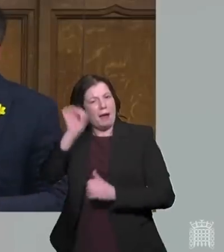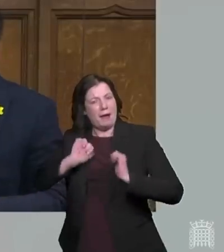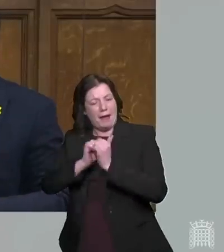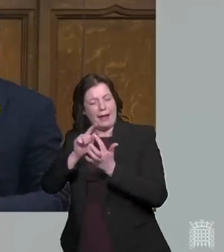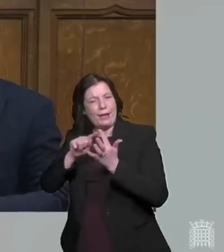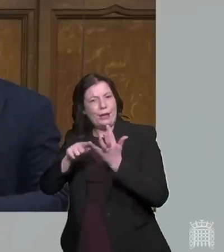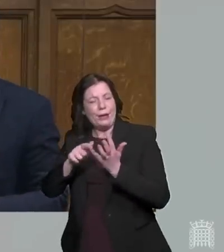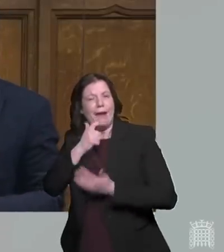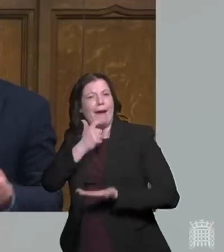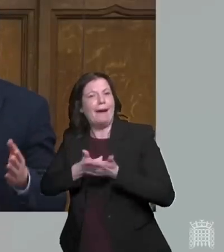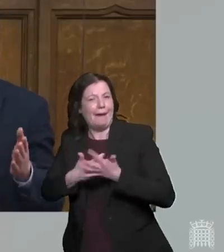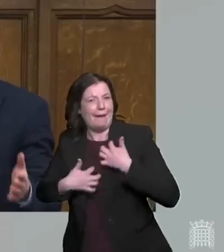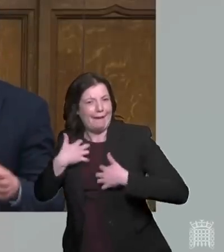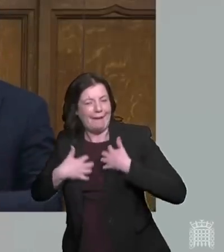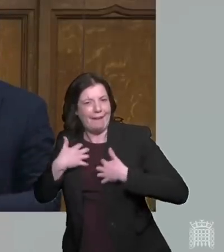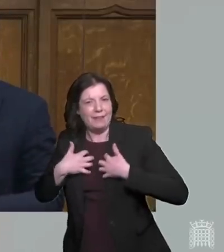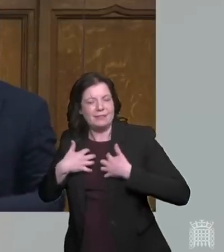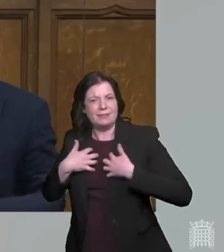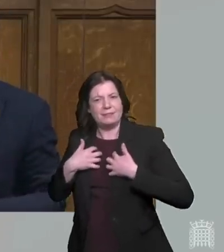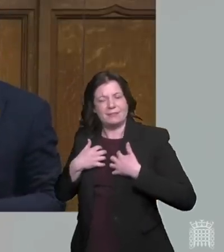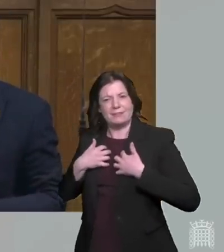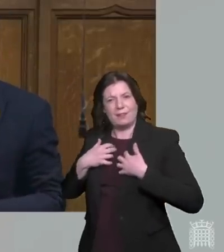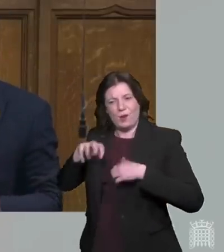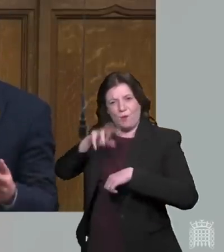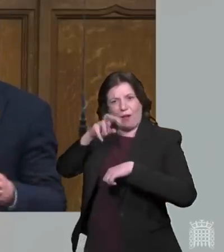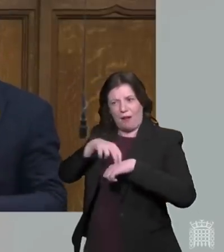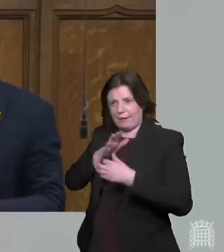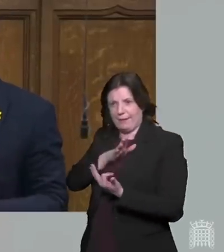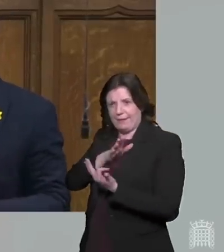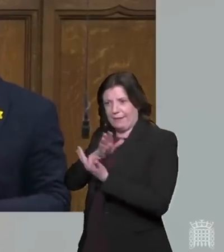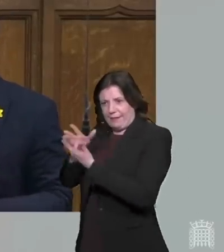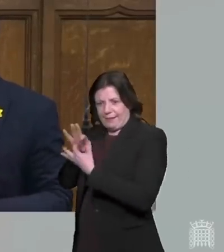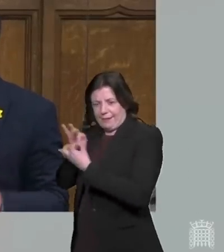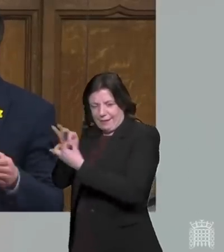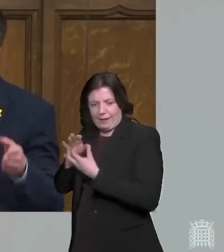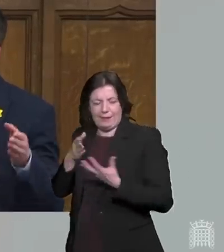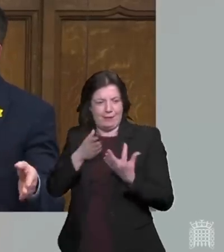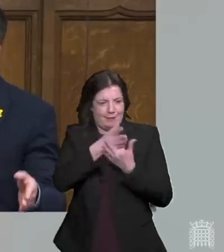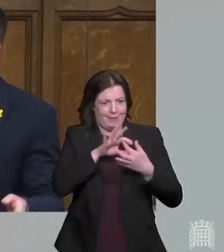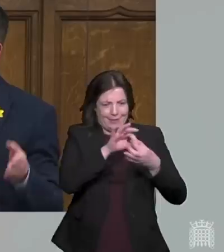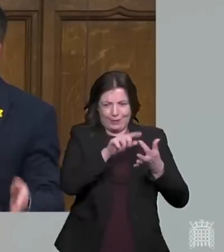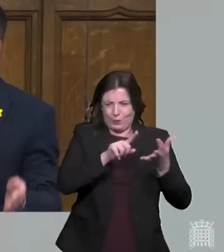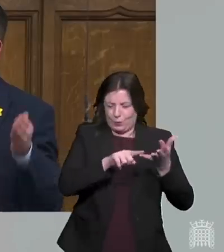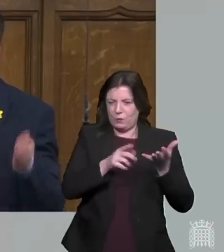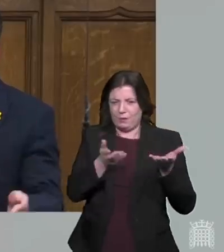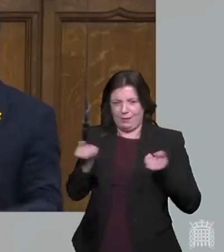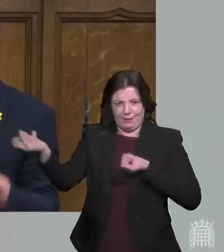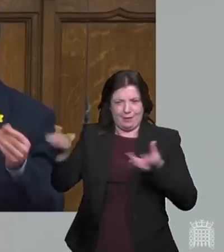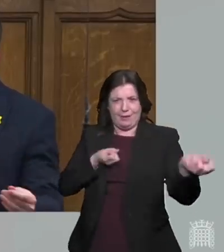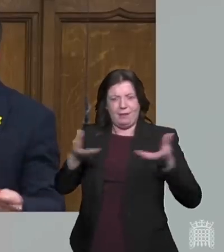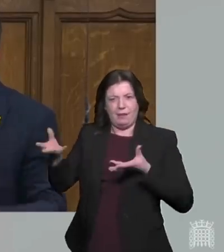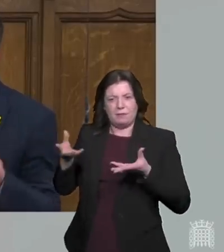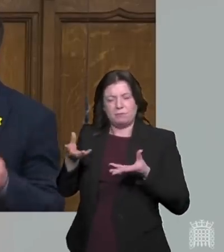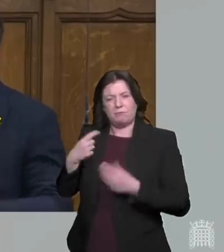Given Northern Ireland's access to the dual market, both markets, and the benefits that that brings, will his government commit to investing